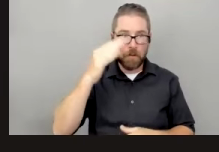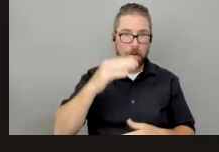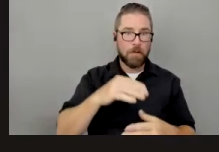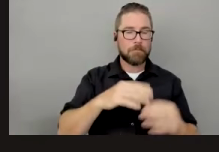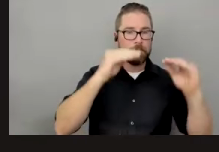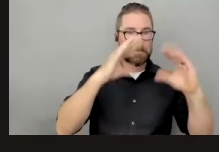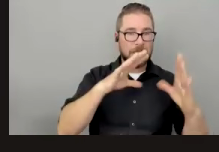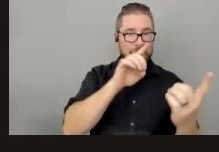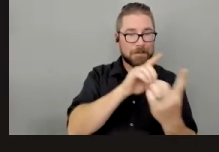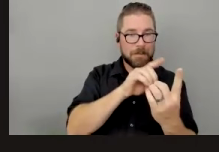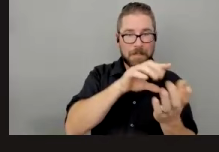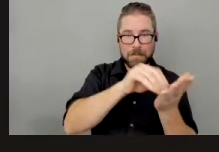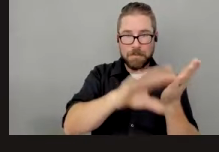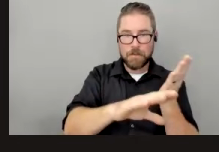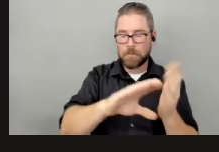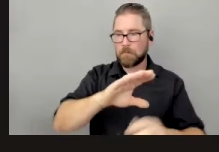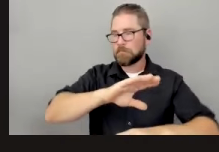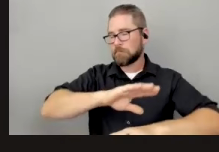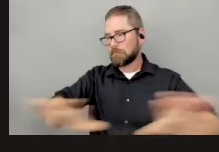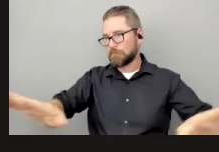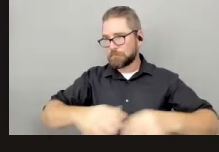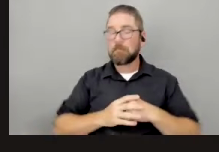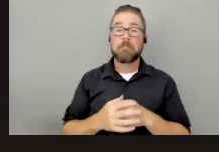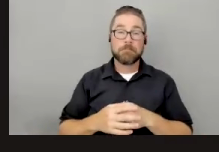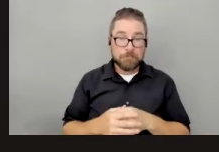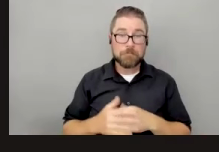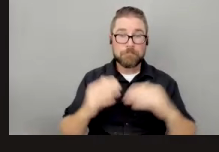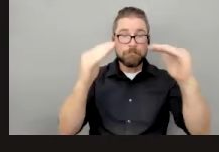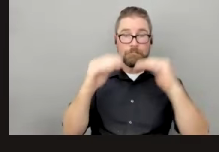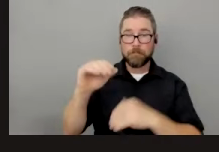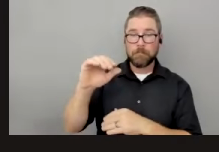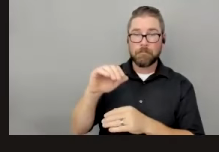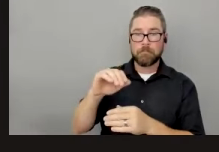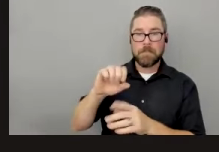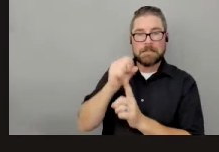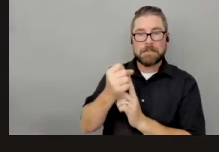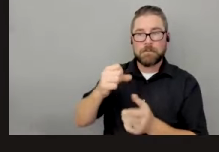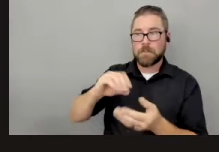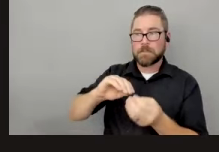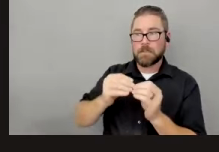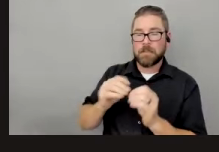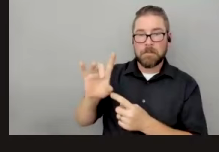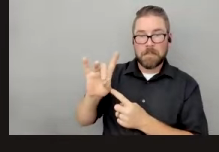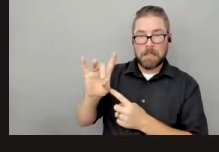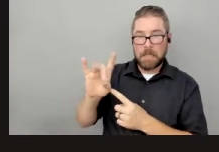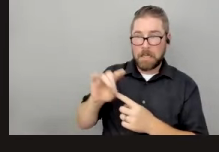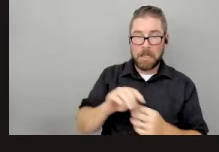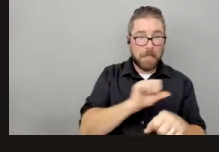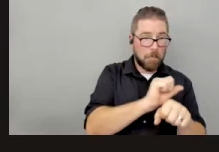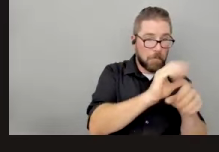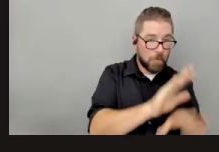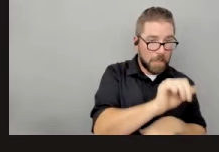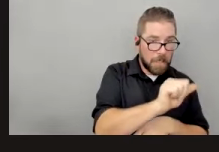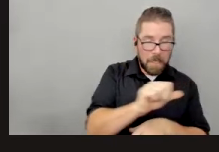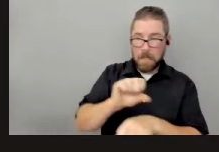Okay. So case study number 8. Employee B reports that employee A has repeatedly commented that the two